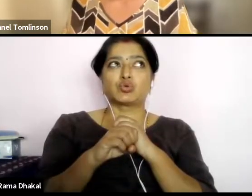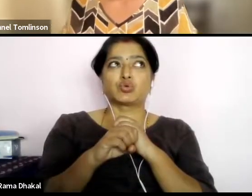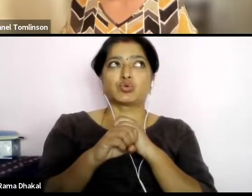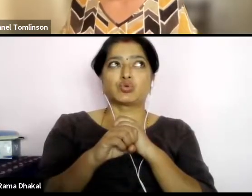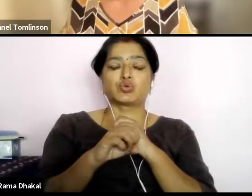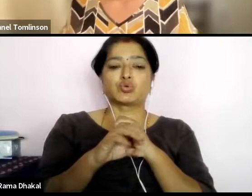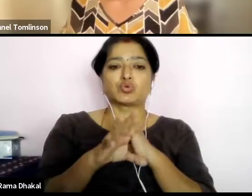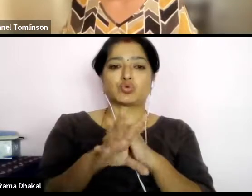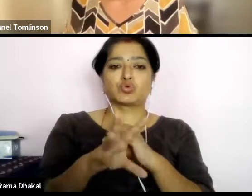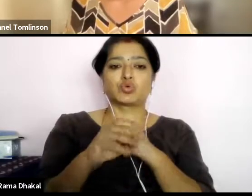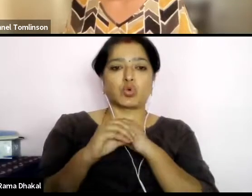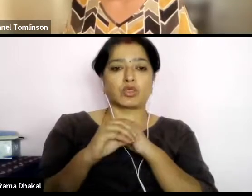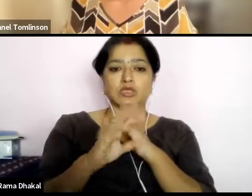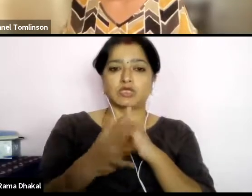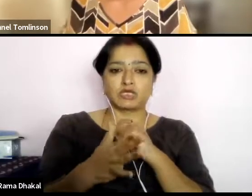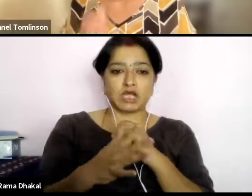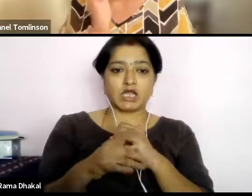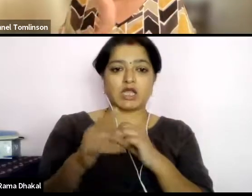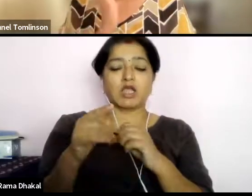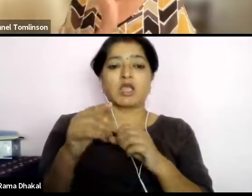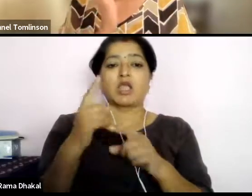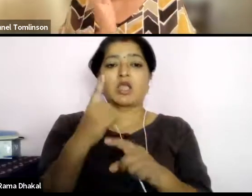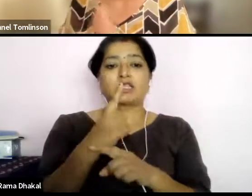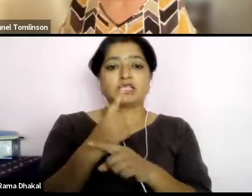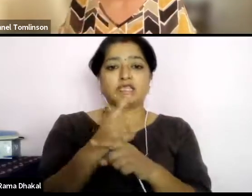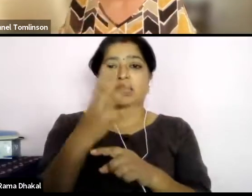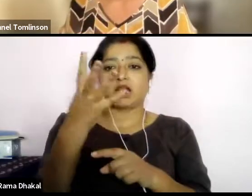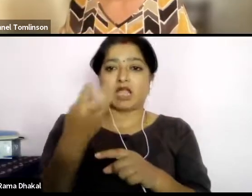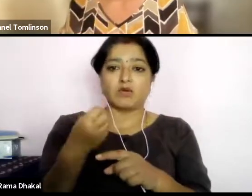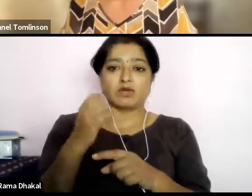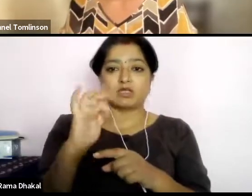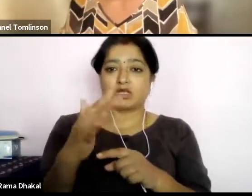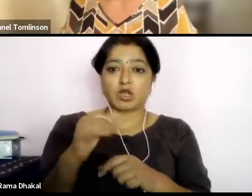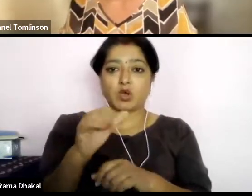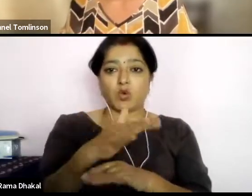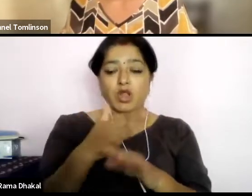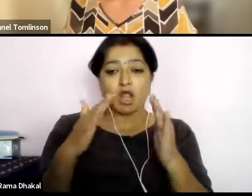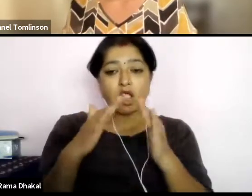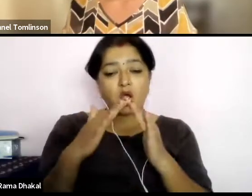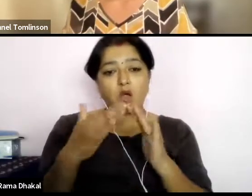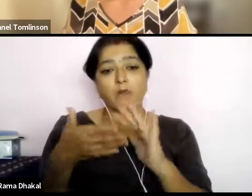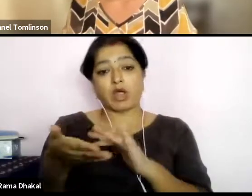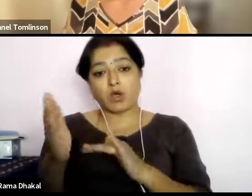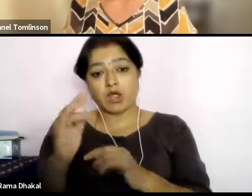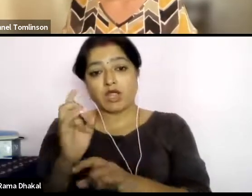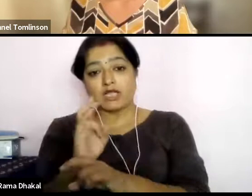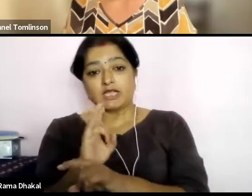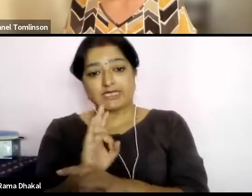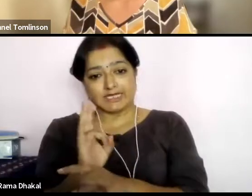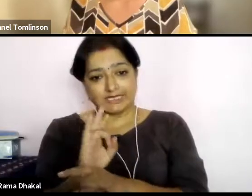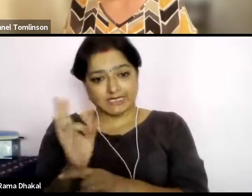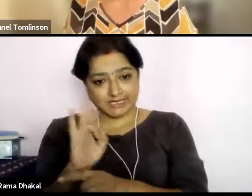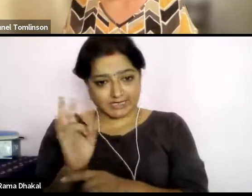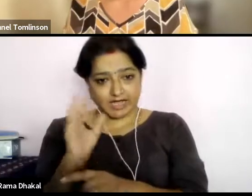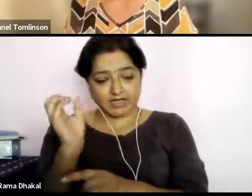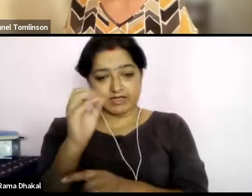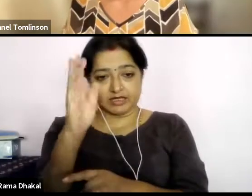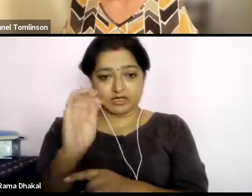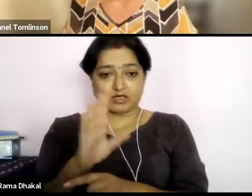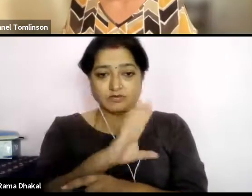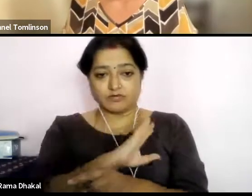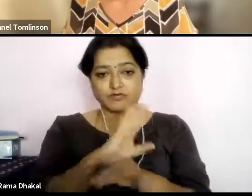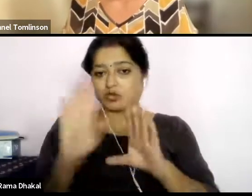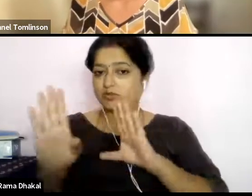stipend. We depend on persons who volunteer for this. Also,